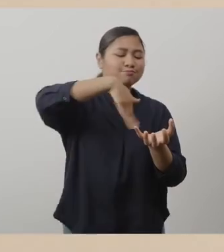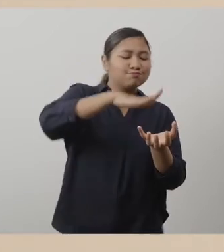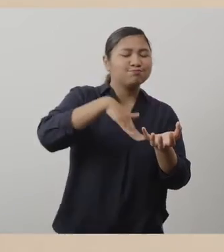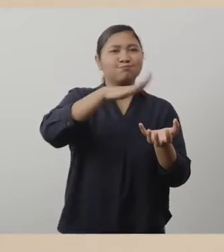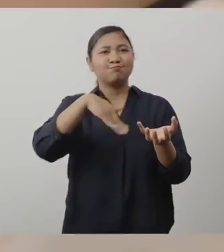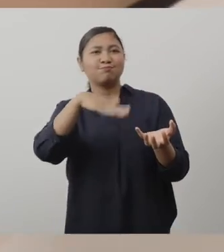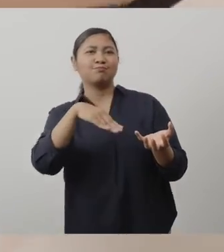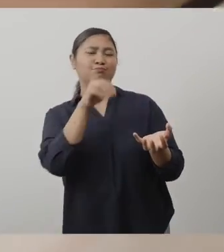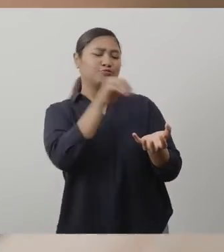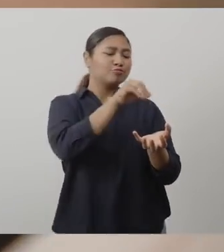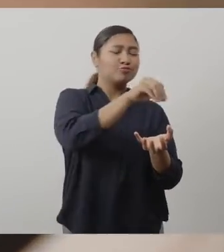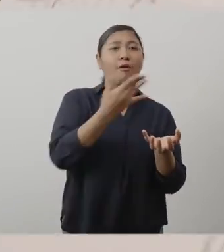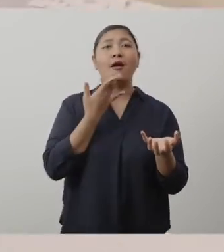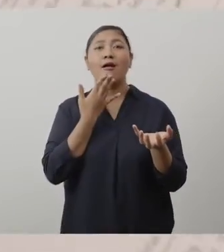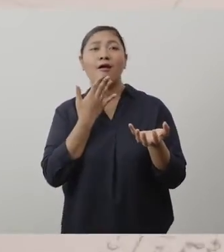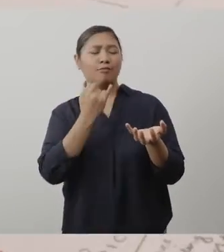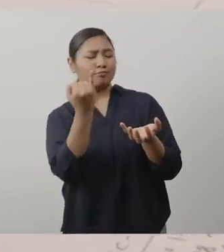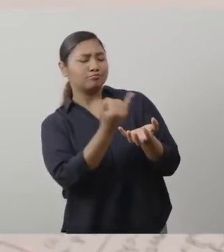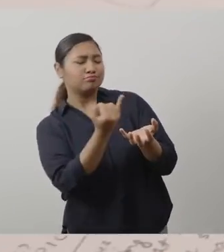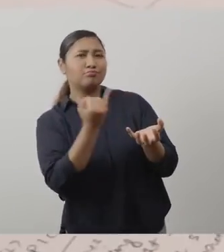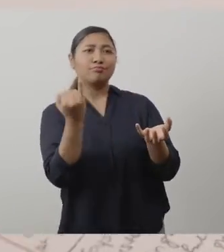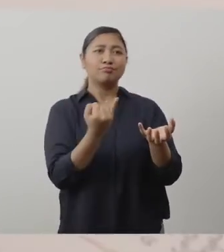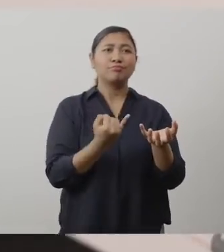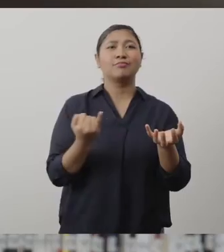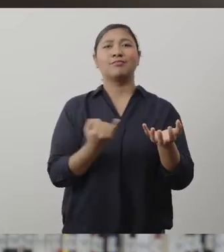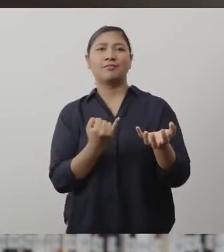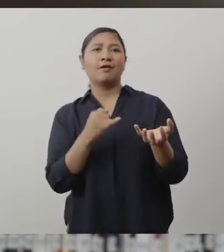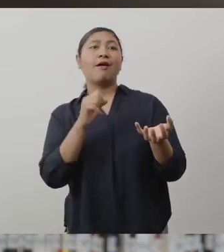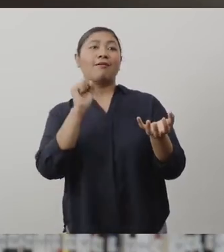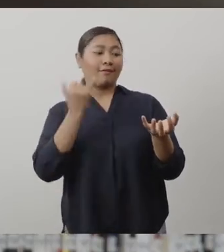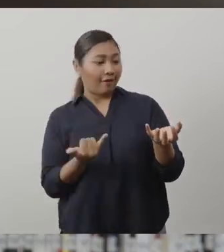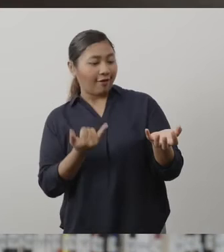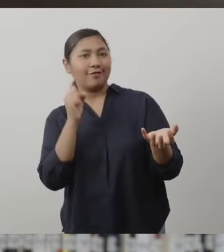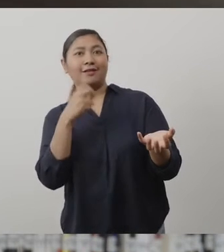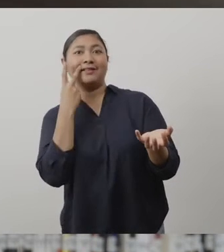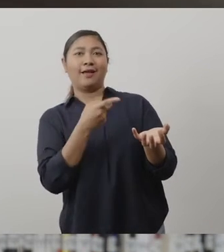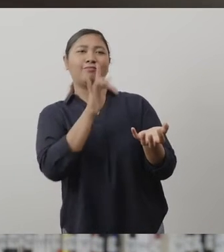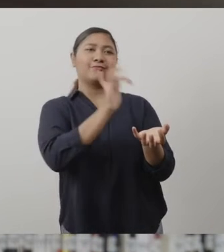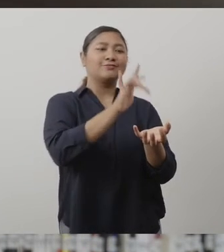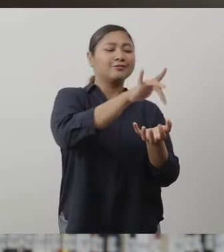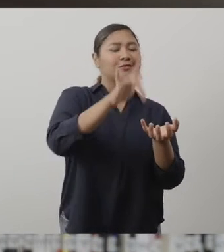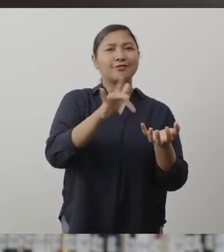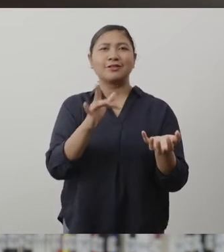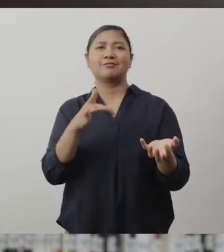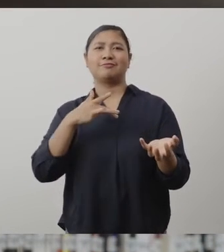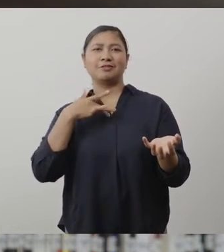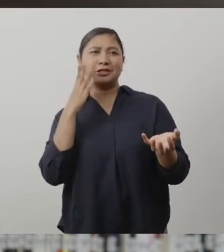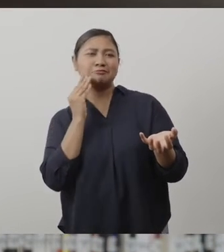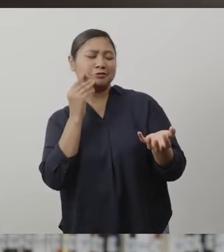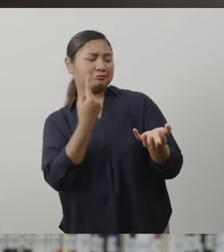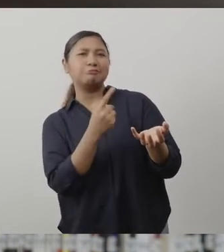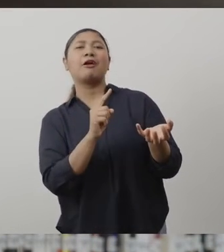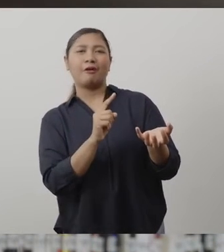now see it, we can touch it, we can experience it in a different way. And by doing so, we're telling our story in a completely different